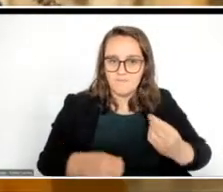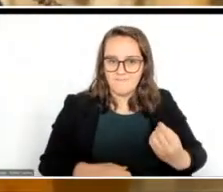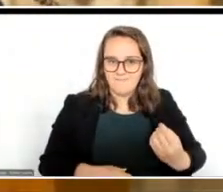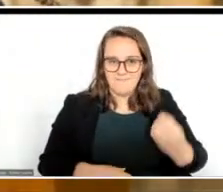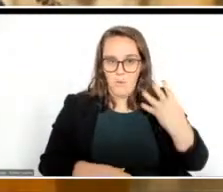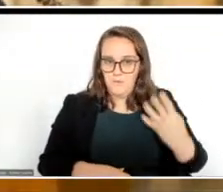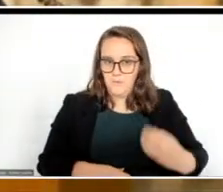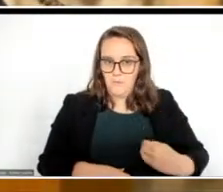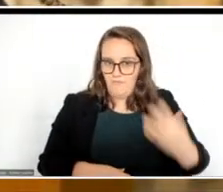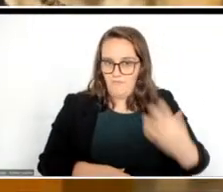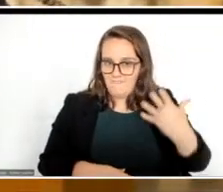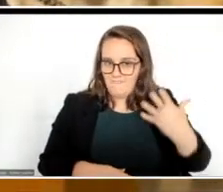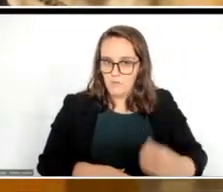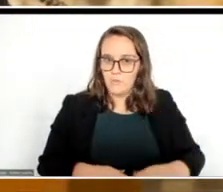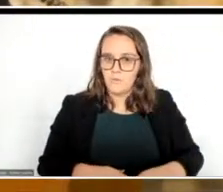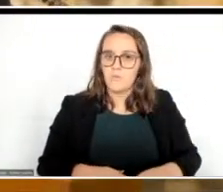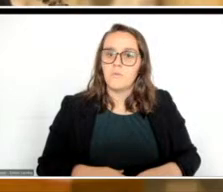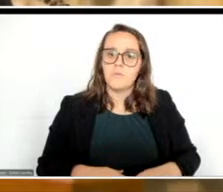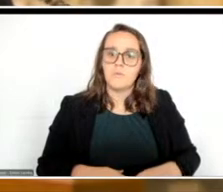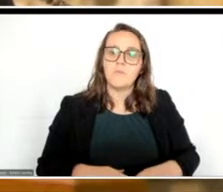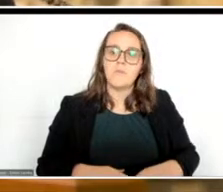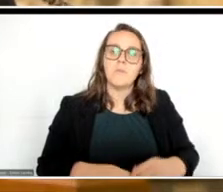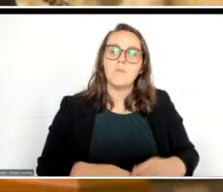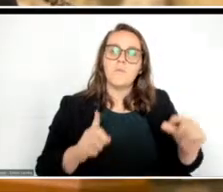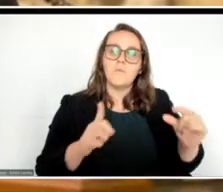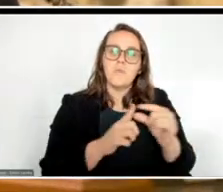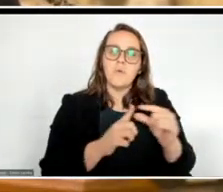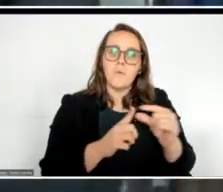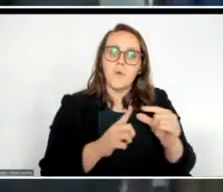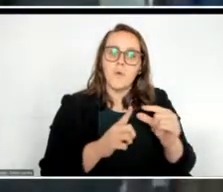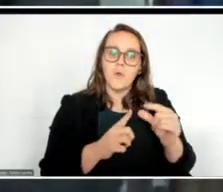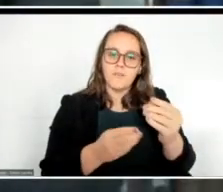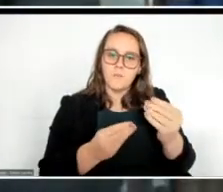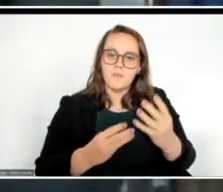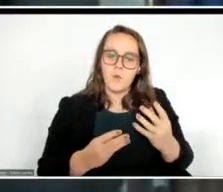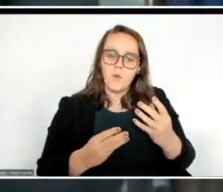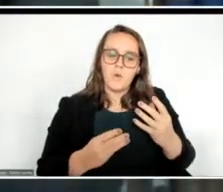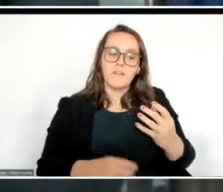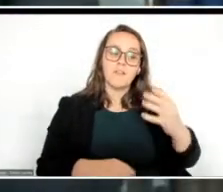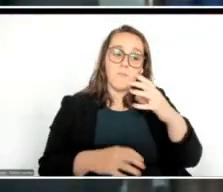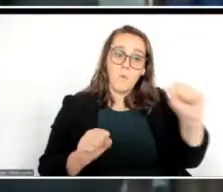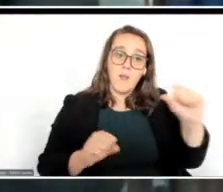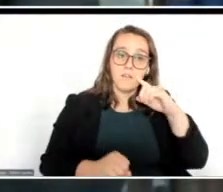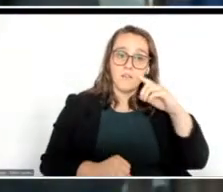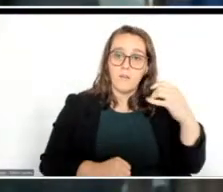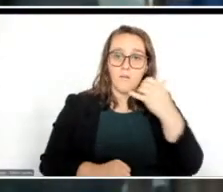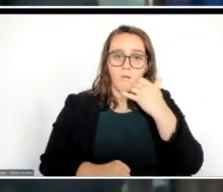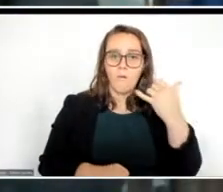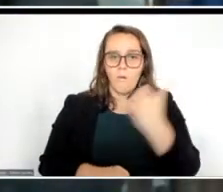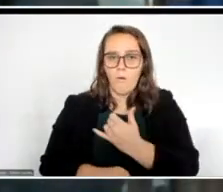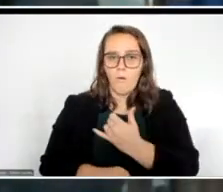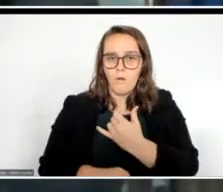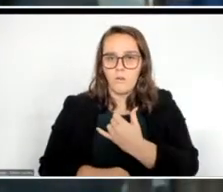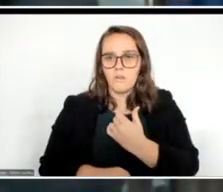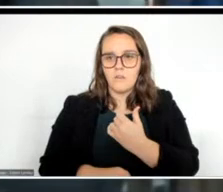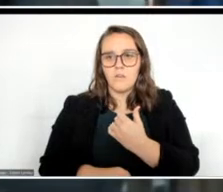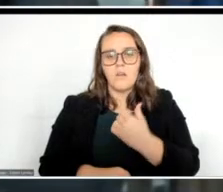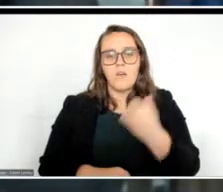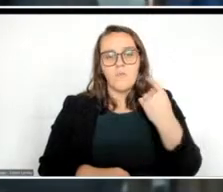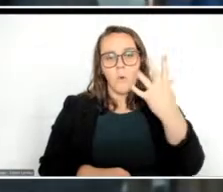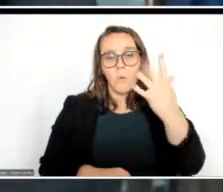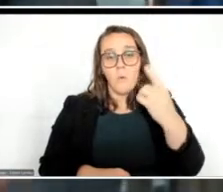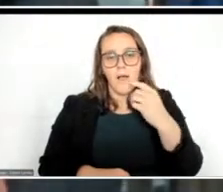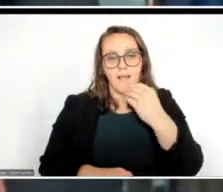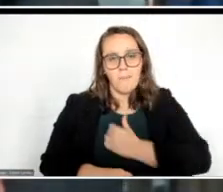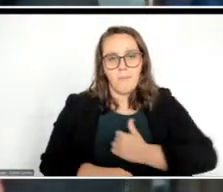she relayed to that the president called the vice president, I apologize for being impolite, but do you remember what she said her